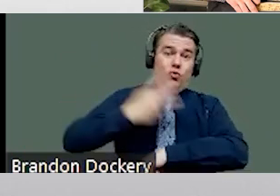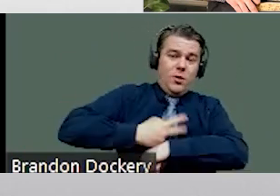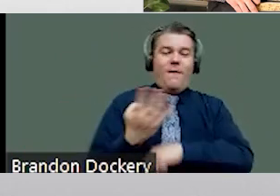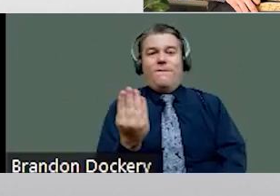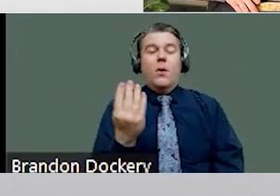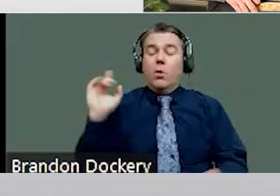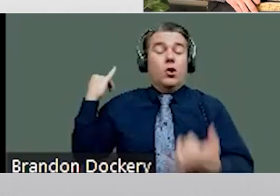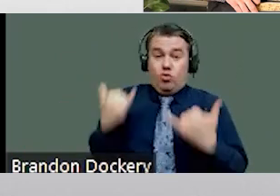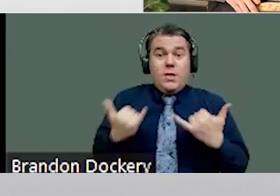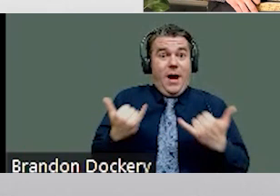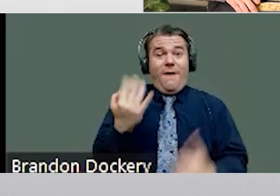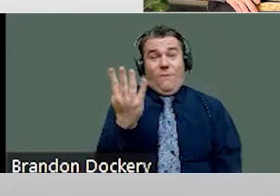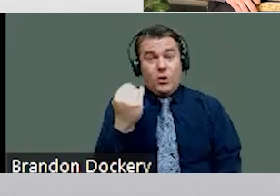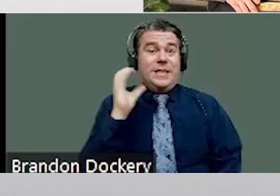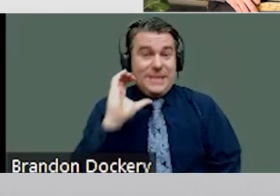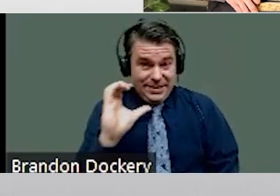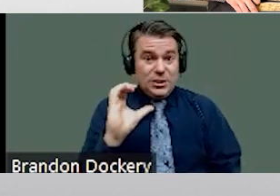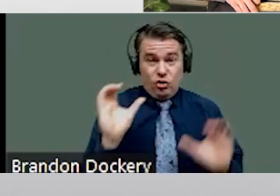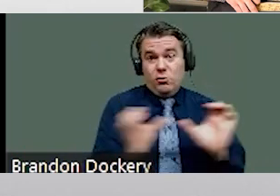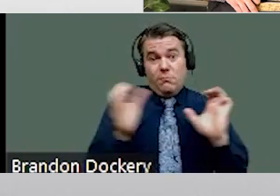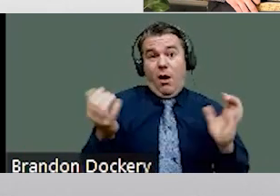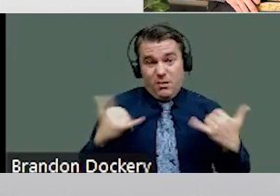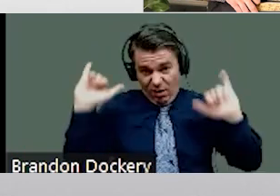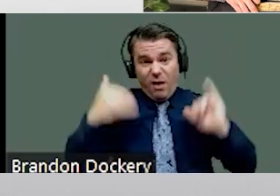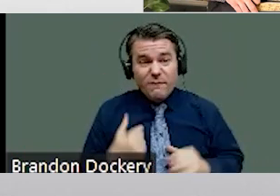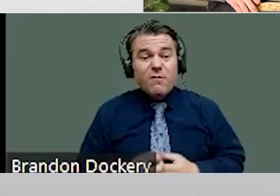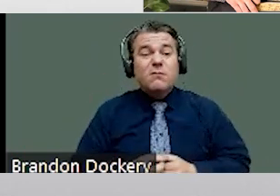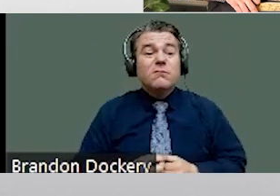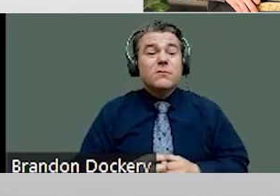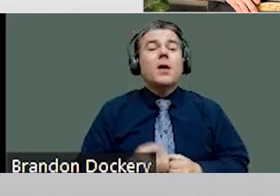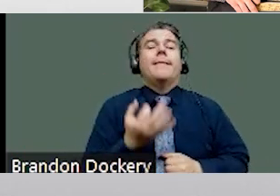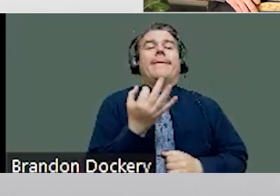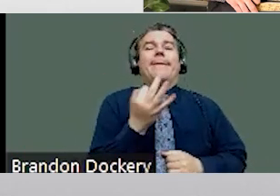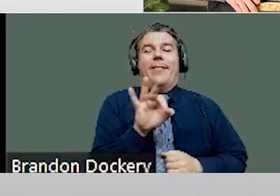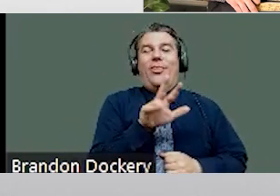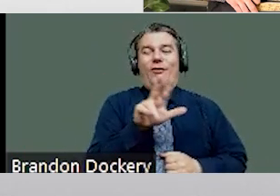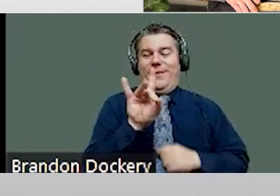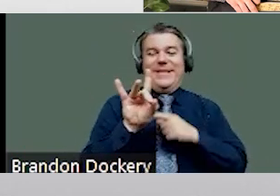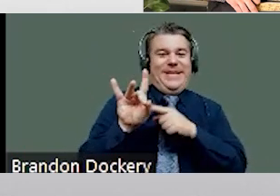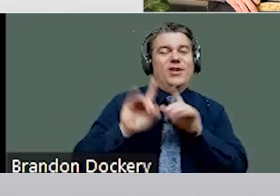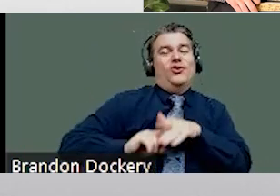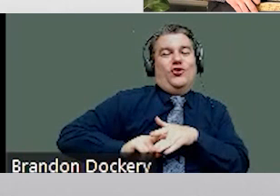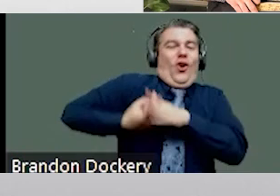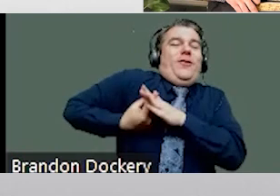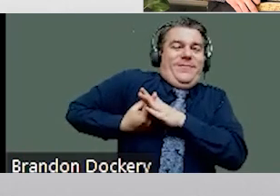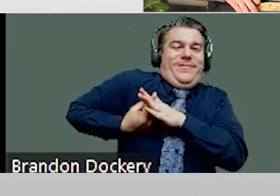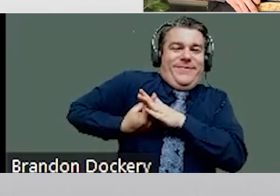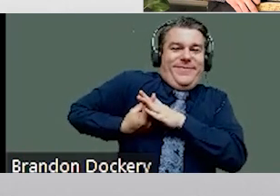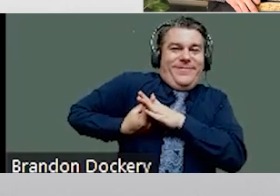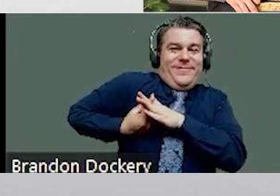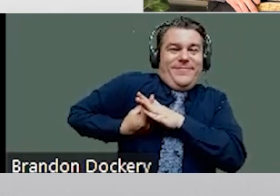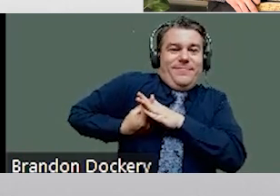2-day 14C certificates. So 1938 is certainly where it originates.